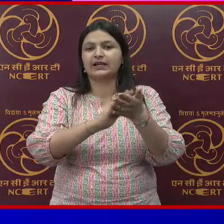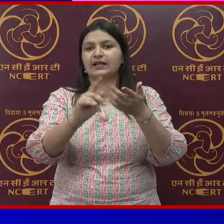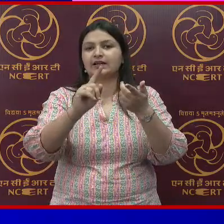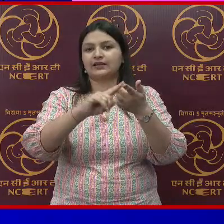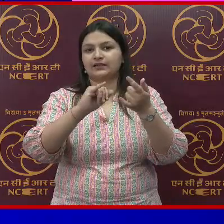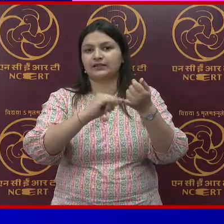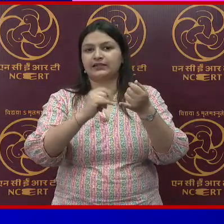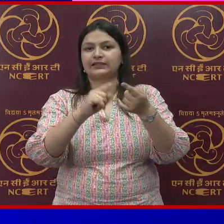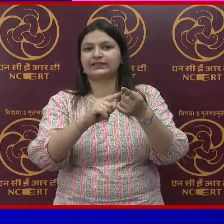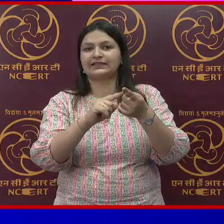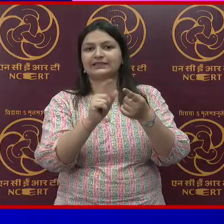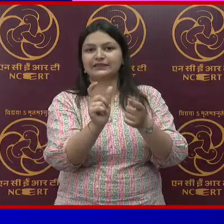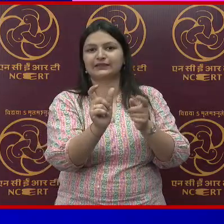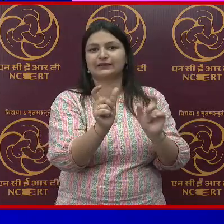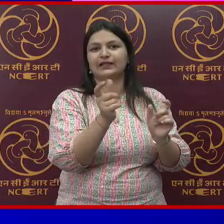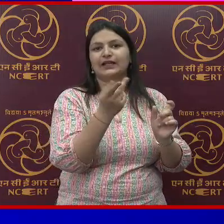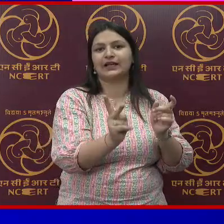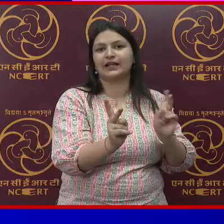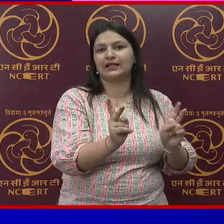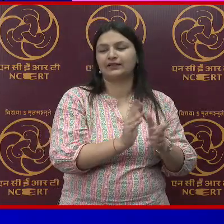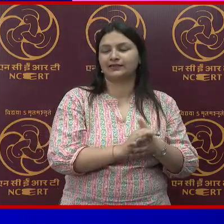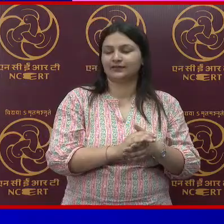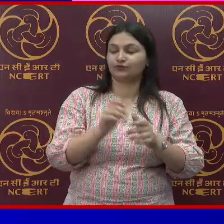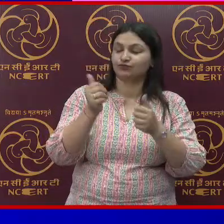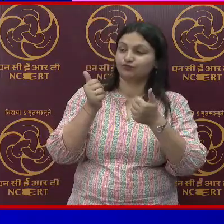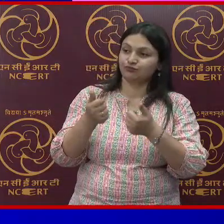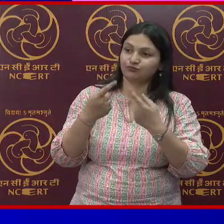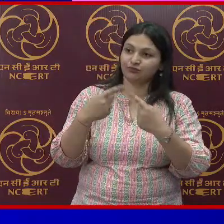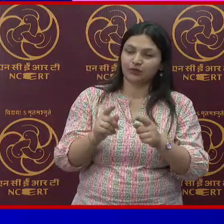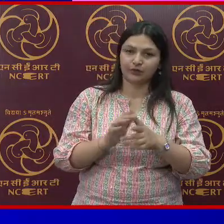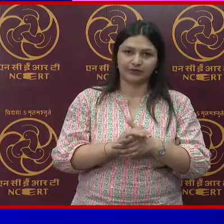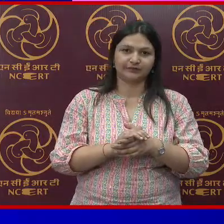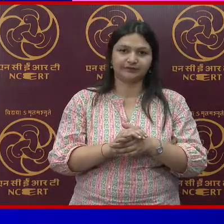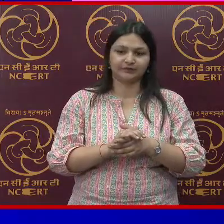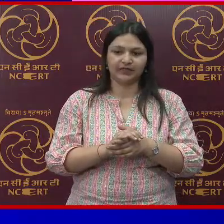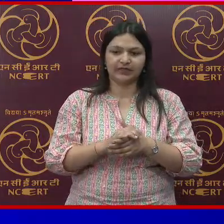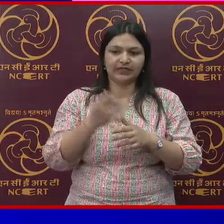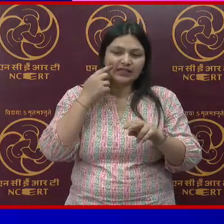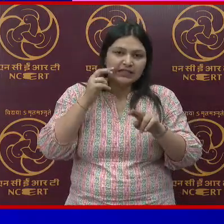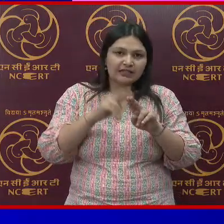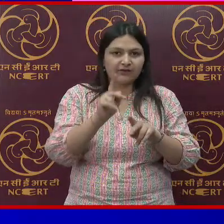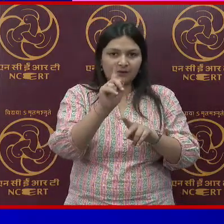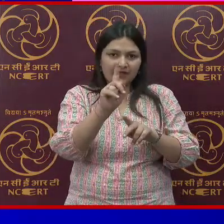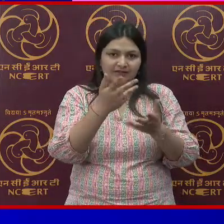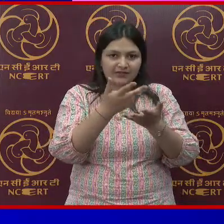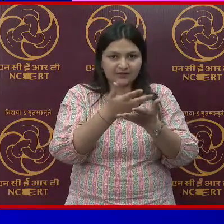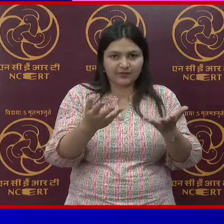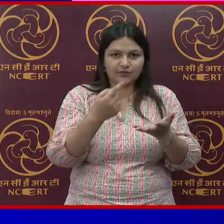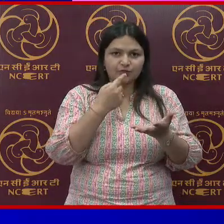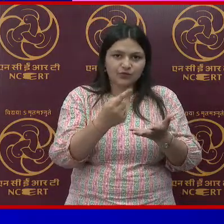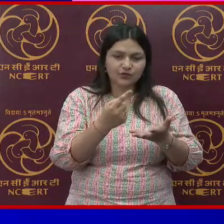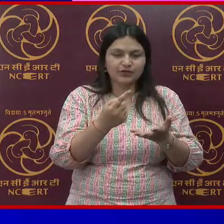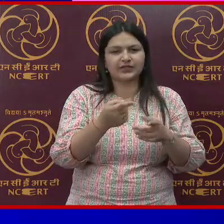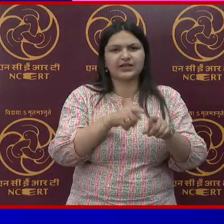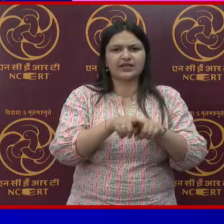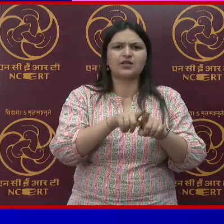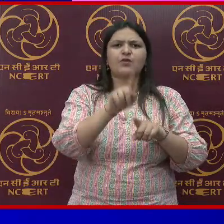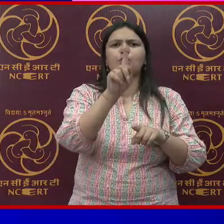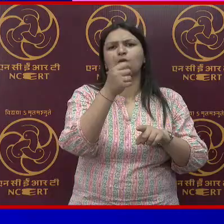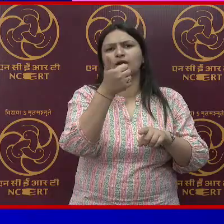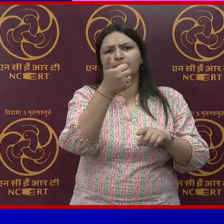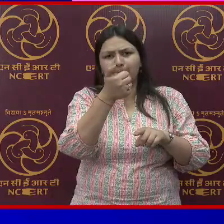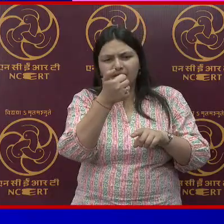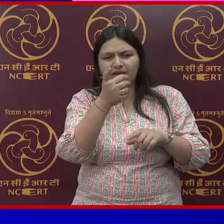is. Very good. So let me recapitulate this concept. Okay. Whenever you are talking about singular things, okay, like one pen,